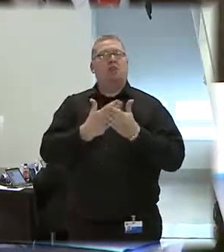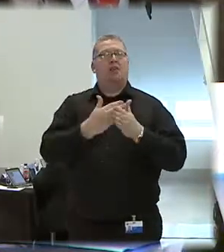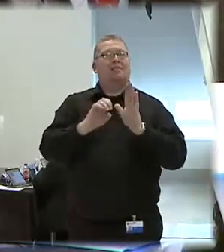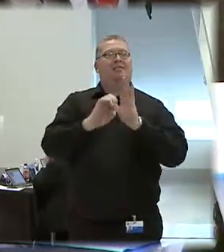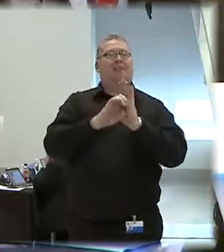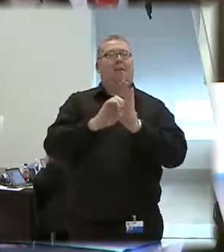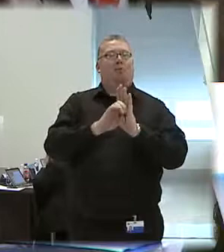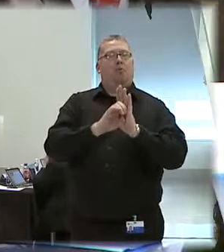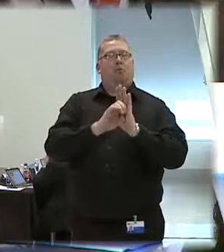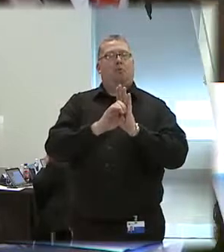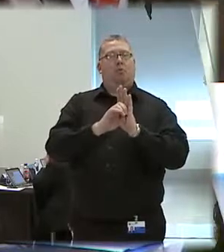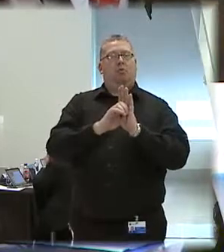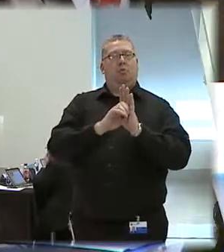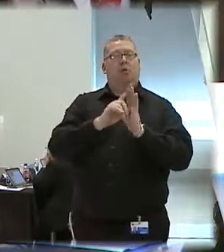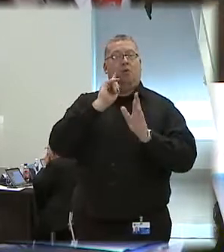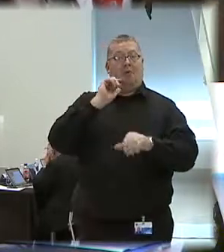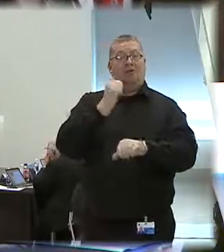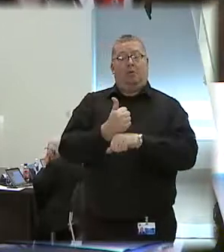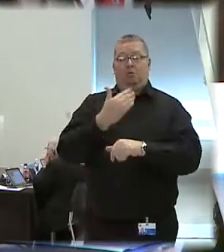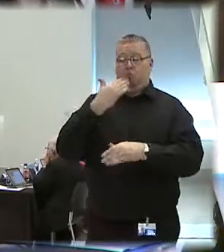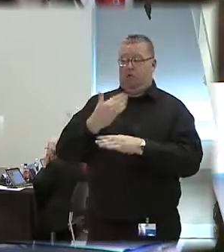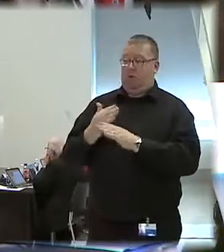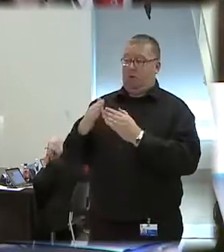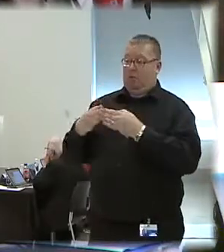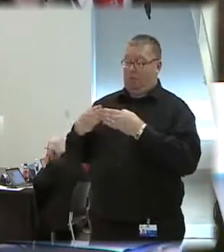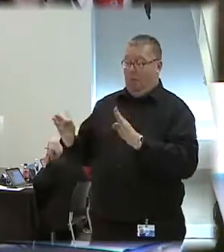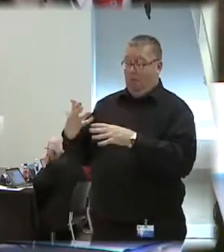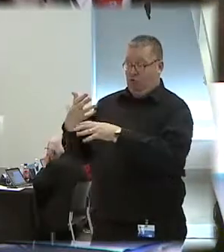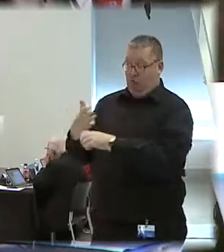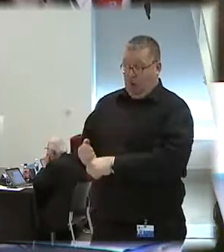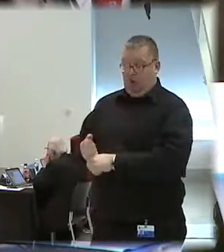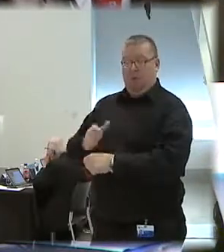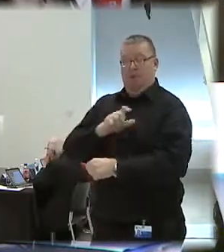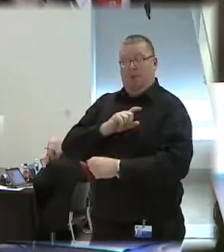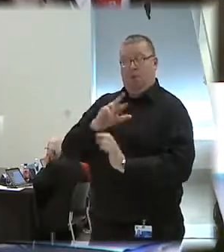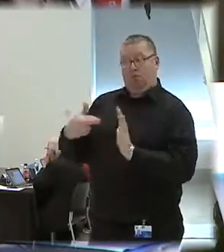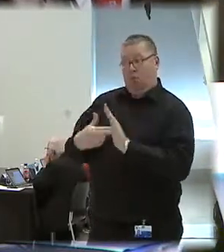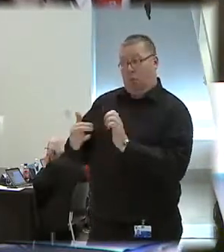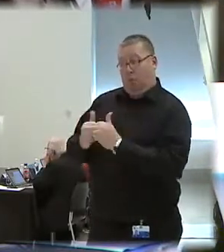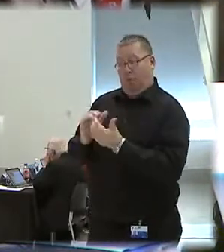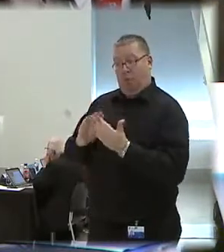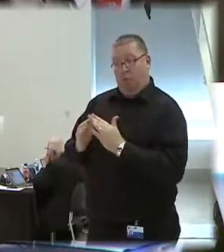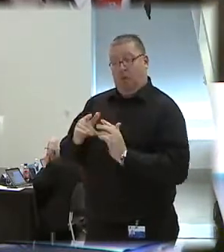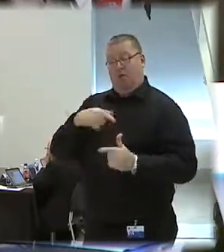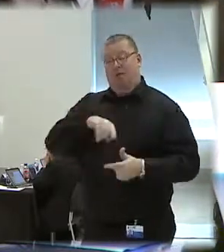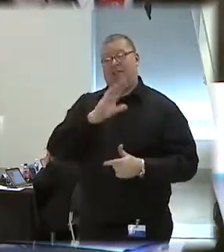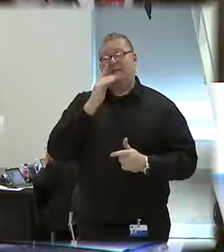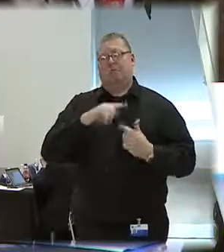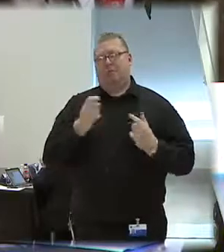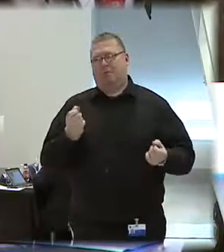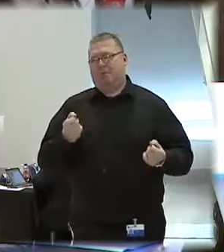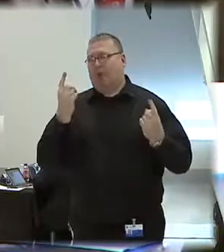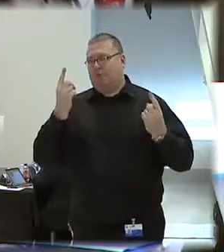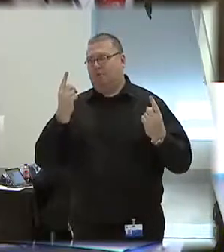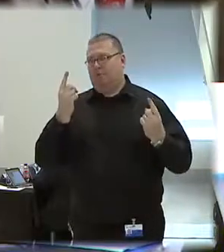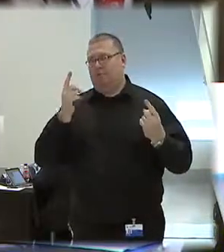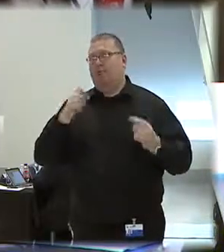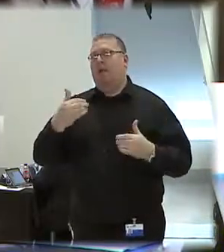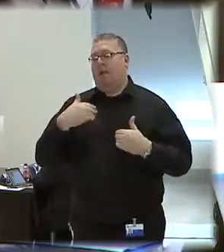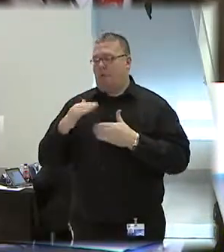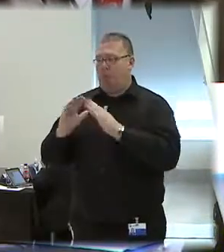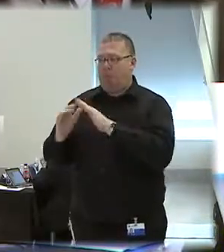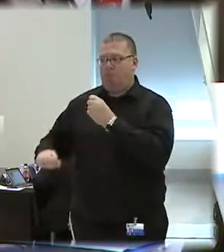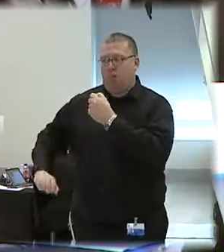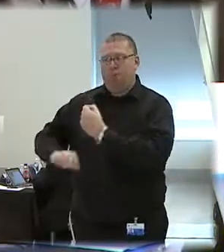public trust policing with their communities and who seem to get it that they have to have the community